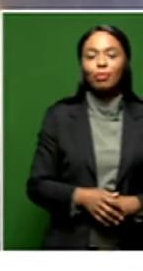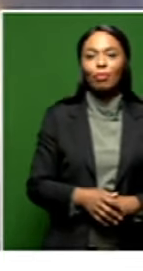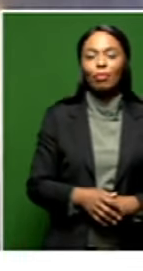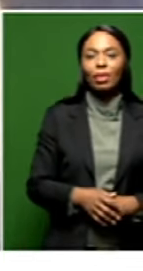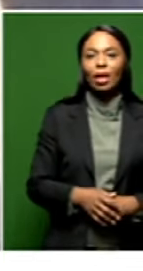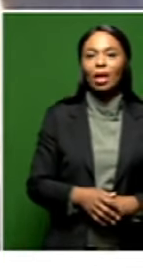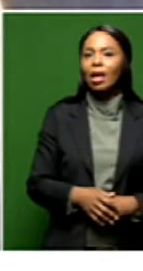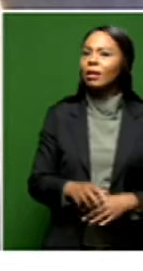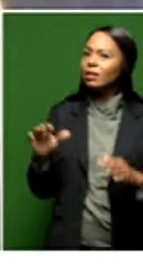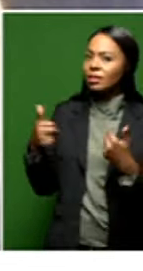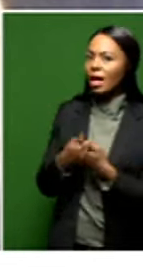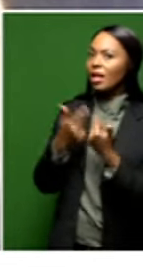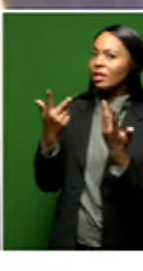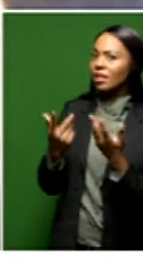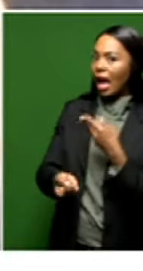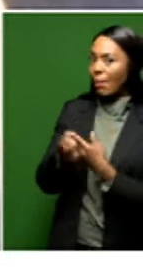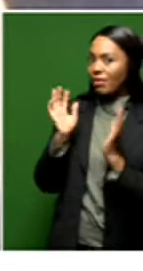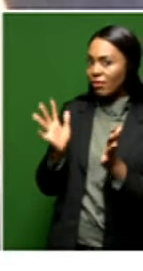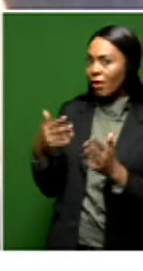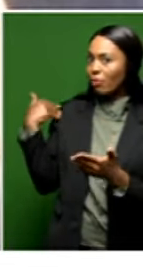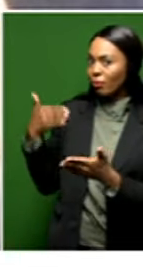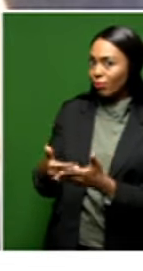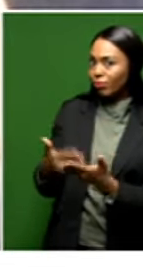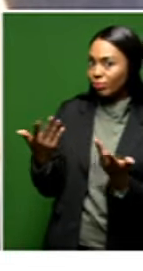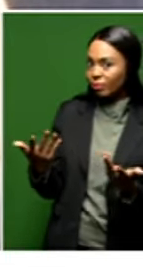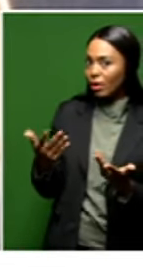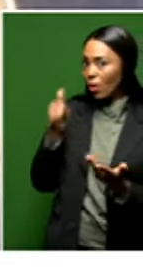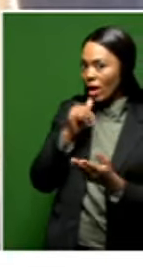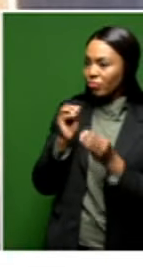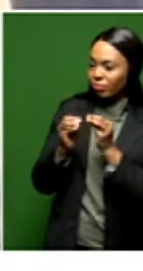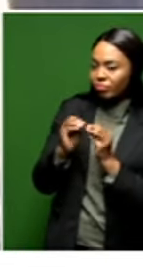or milestones has the musical journey presented you with?